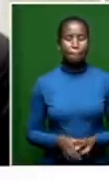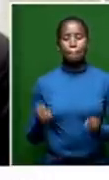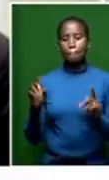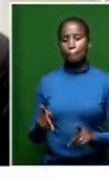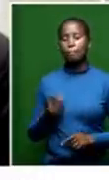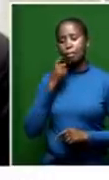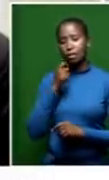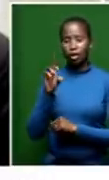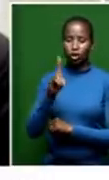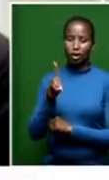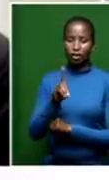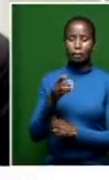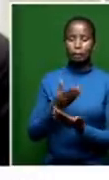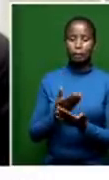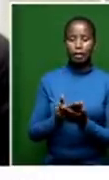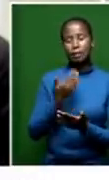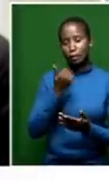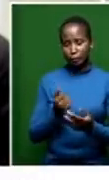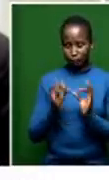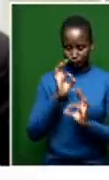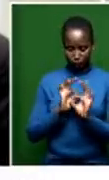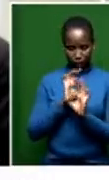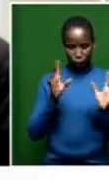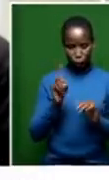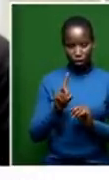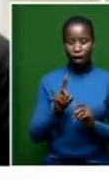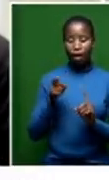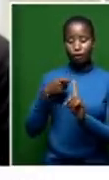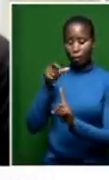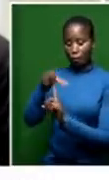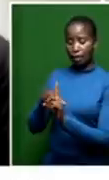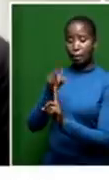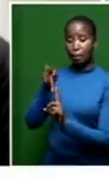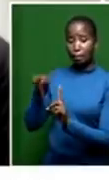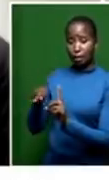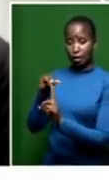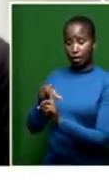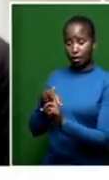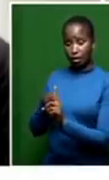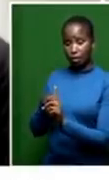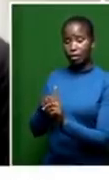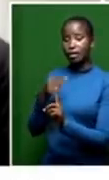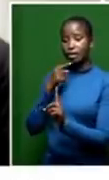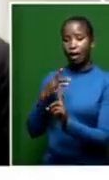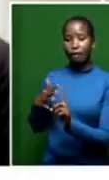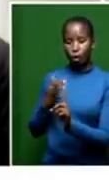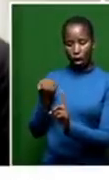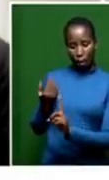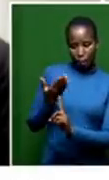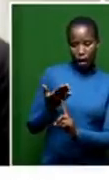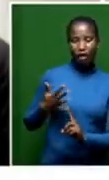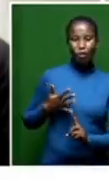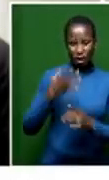just to bottom line it, so given what the Public Protector is asking for, this